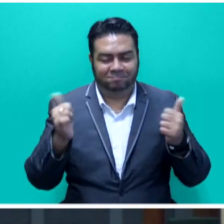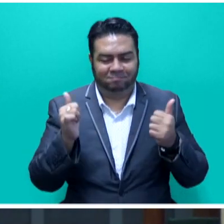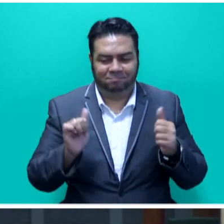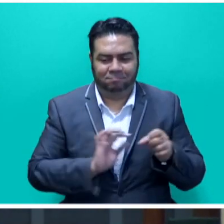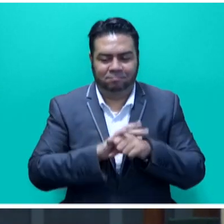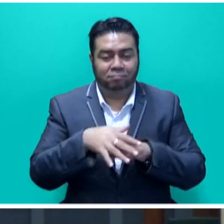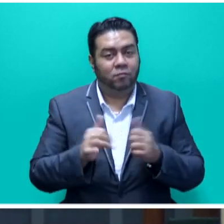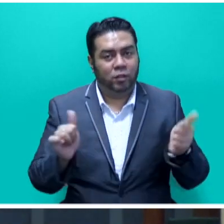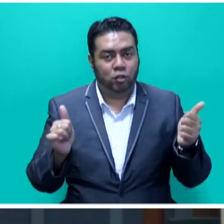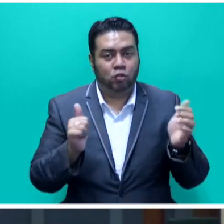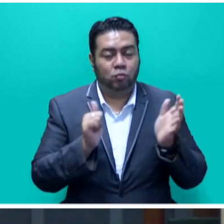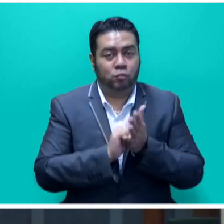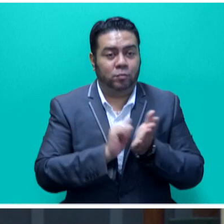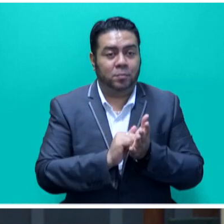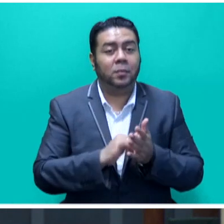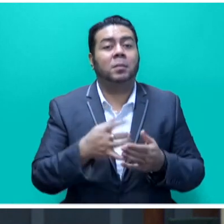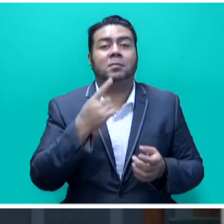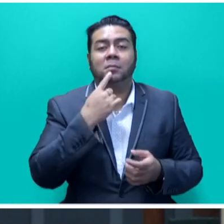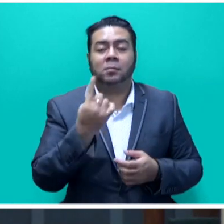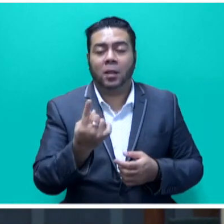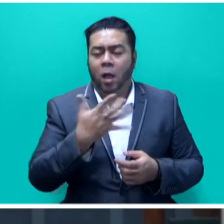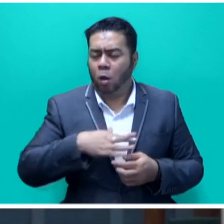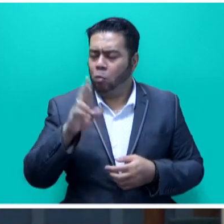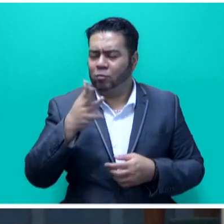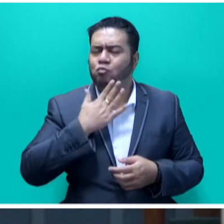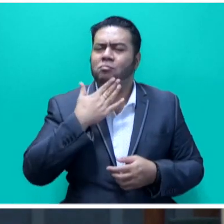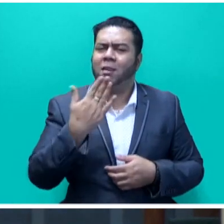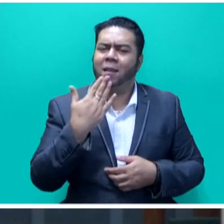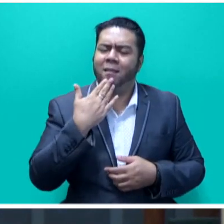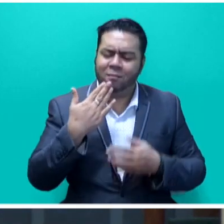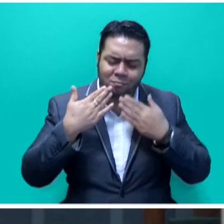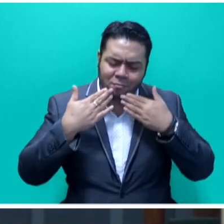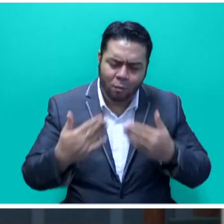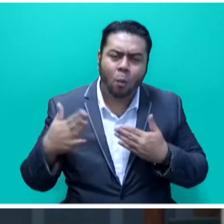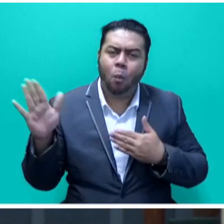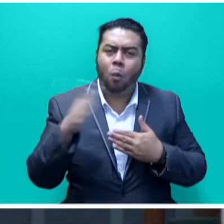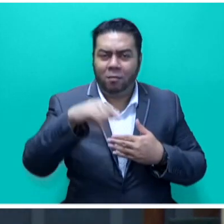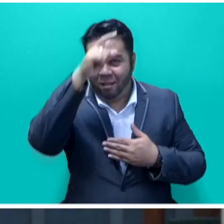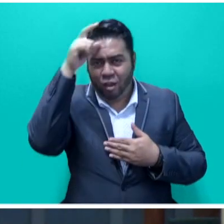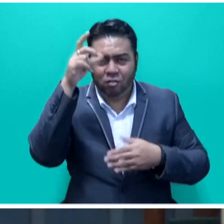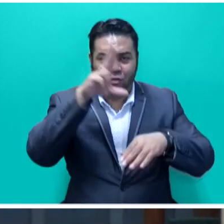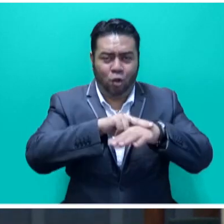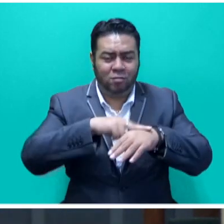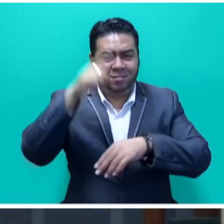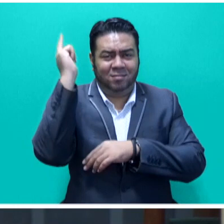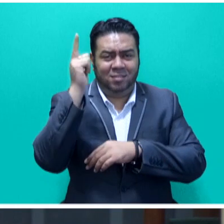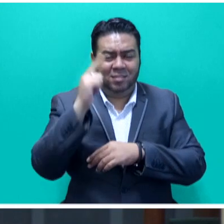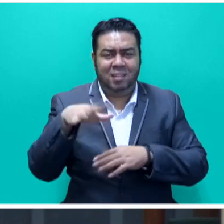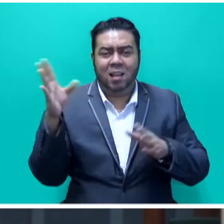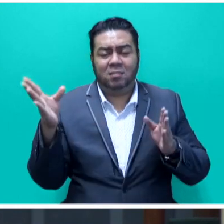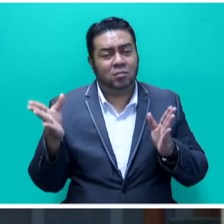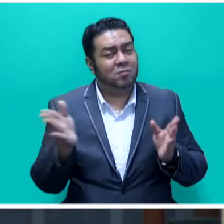yet. Mr. Speaker, having said that, I wish to thank all our frontline workers, hundreds of nurses, doctors, teachers, disciplined